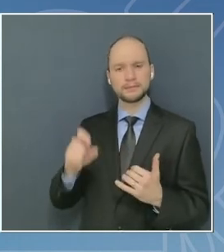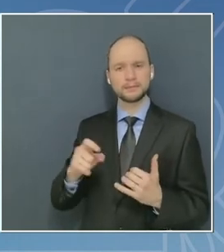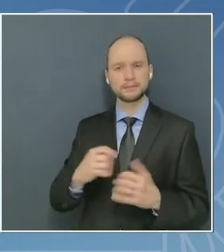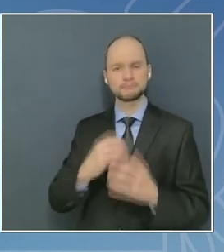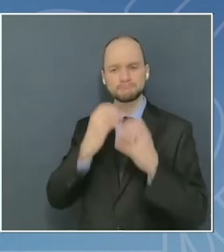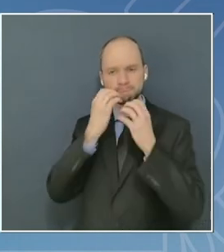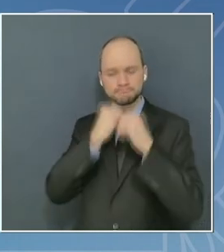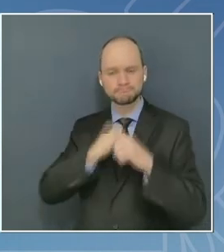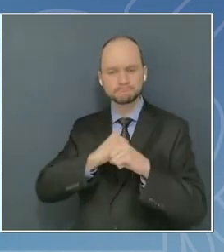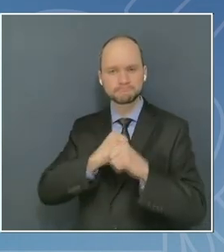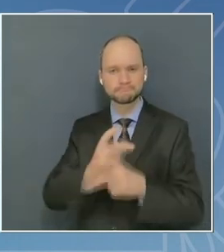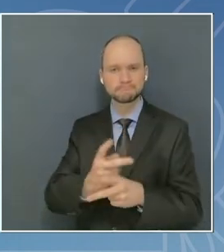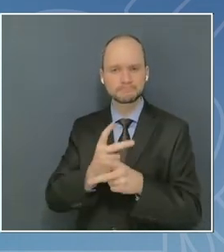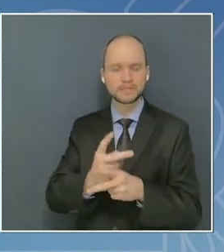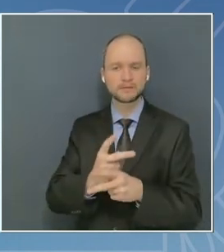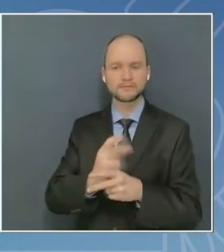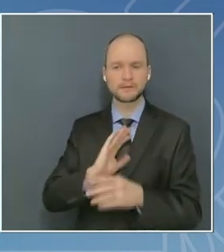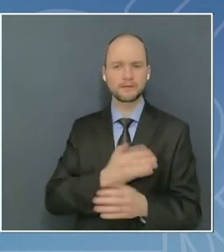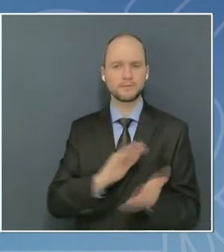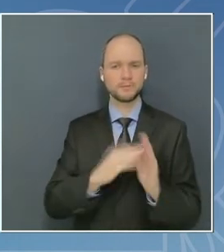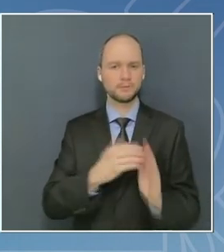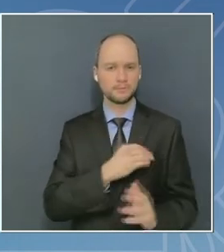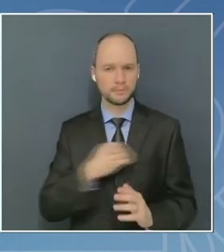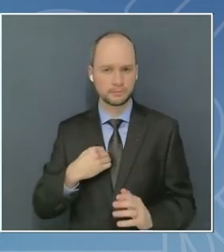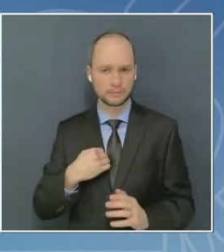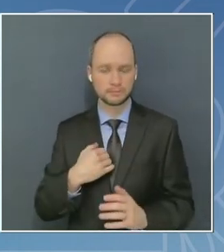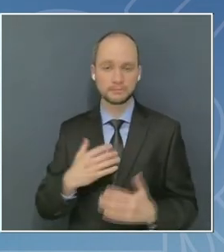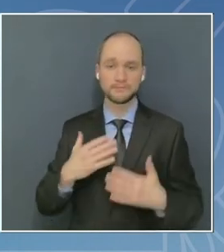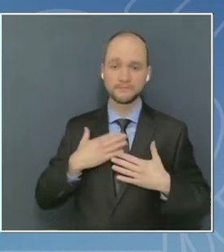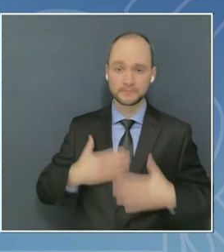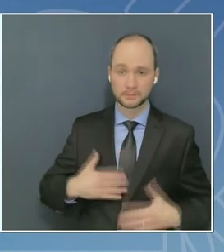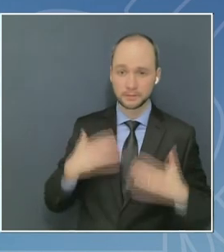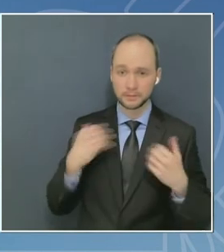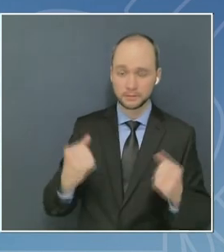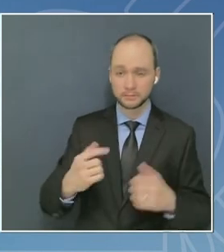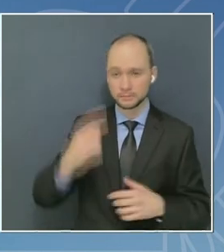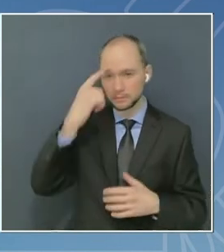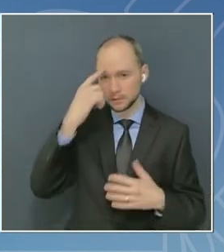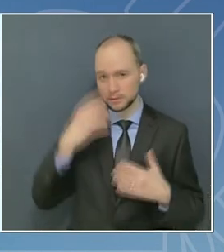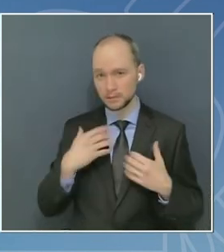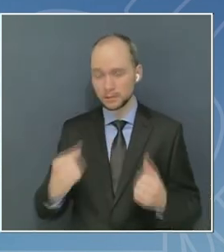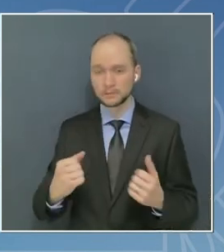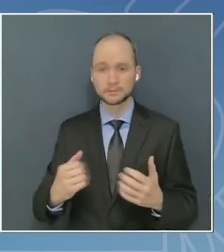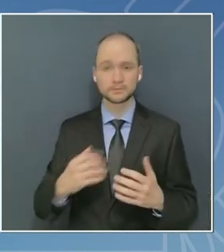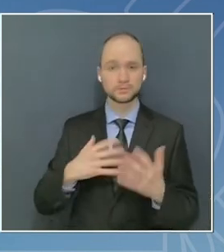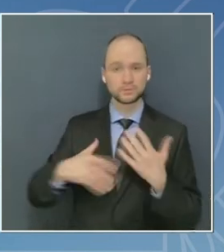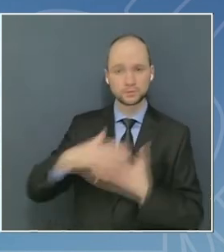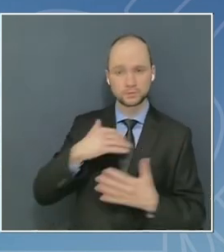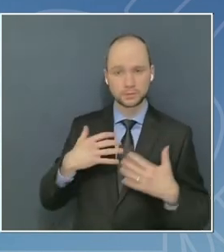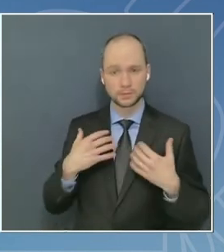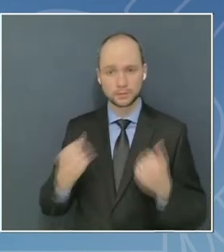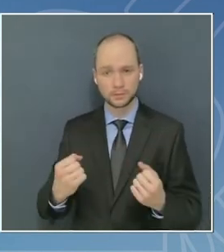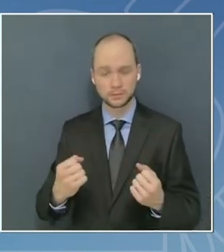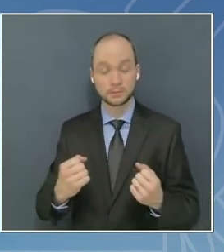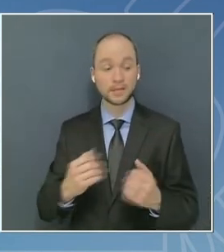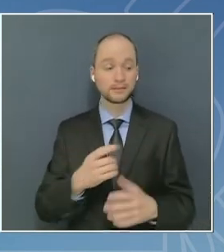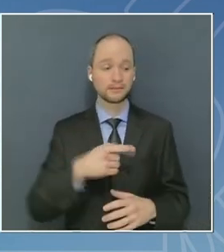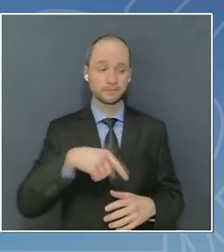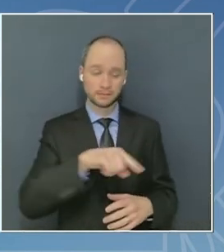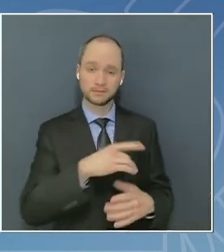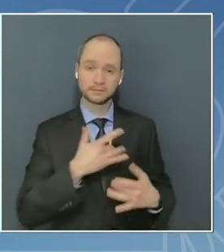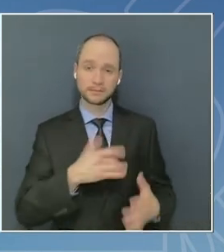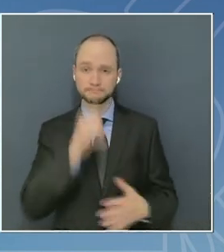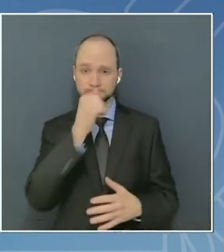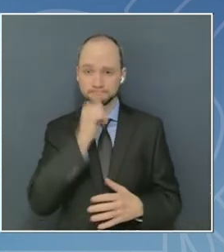for our community members who are suffering so much in different ways than other Americans is obviously top